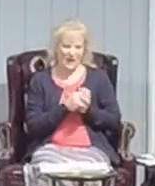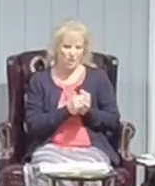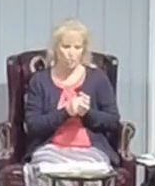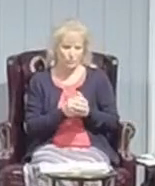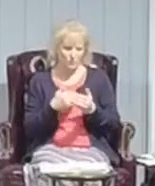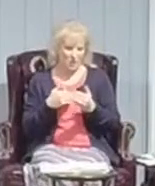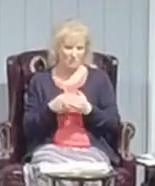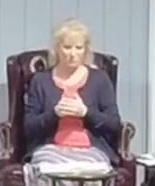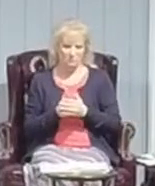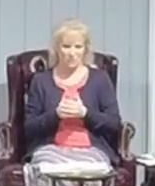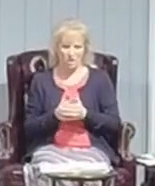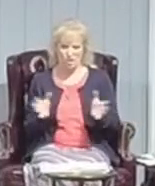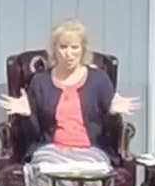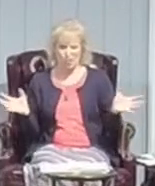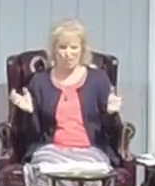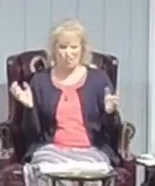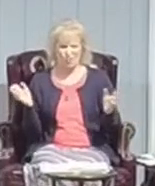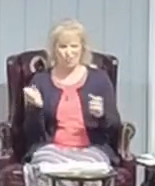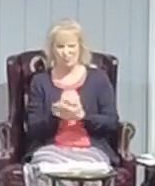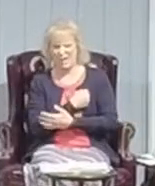out.